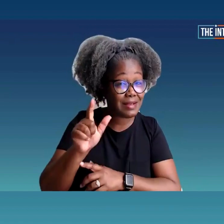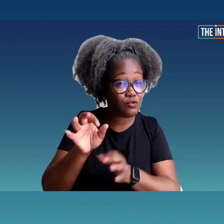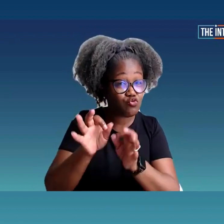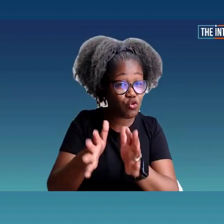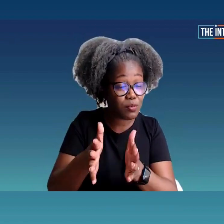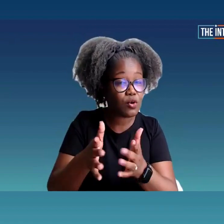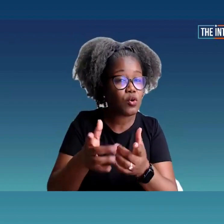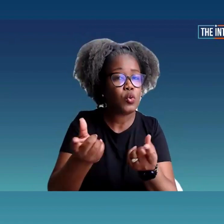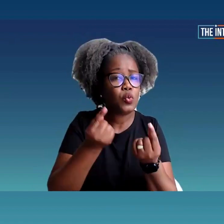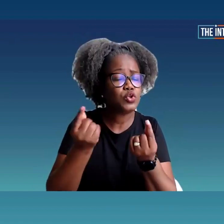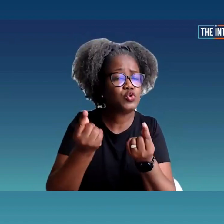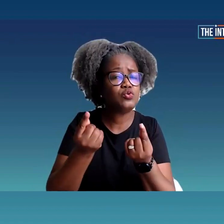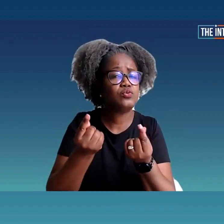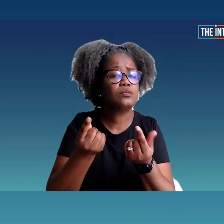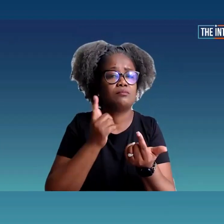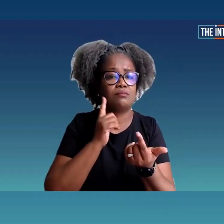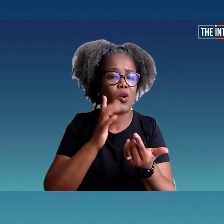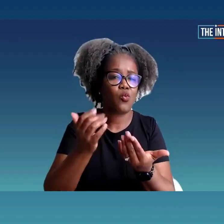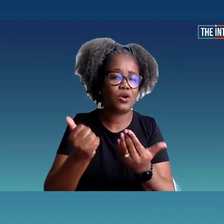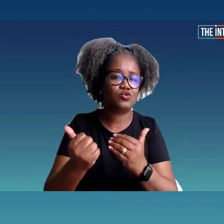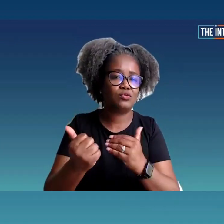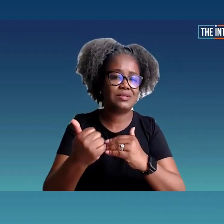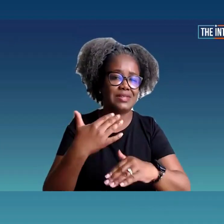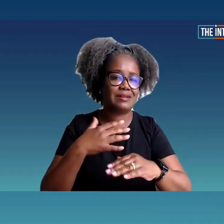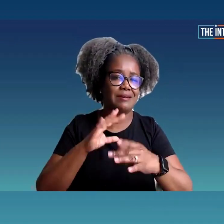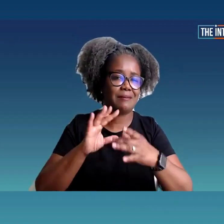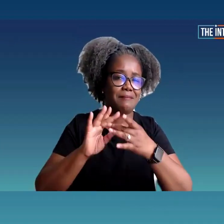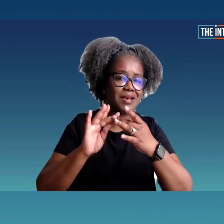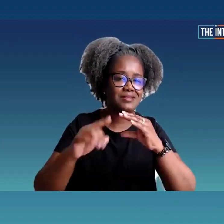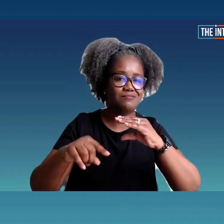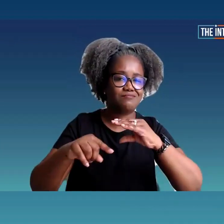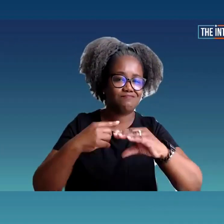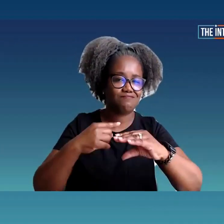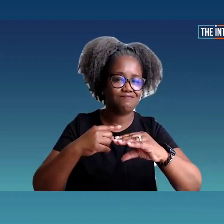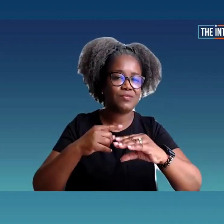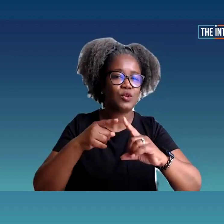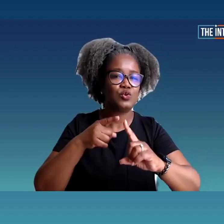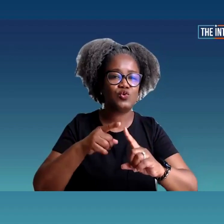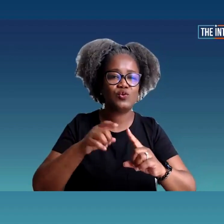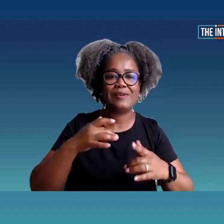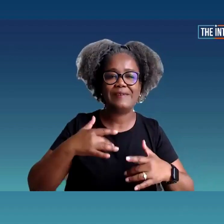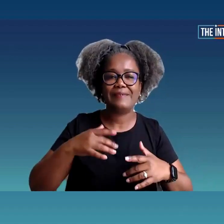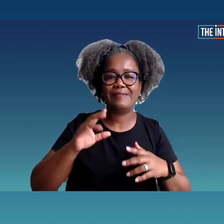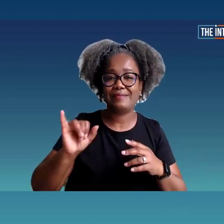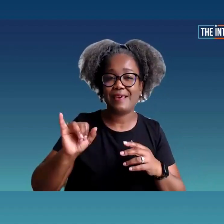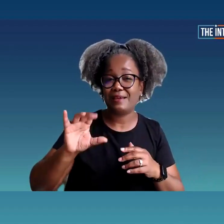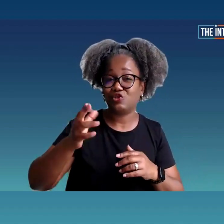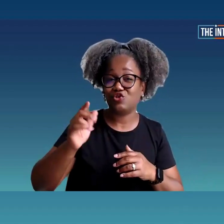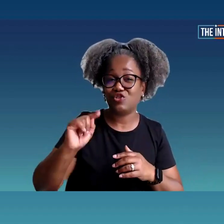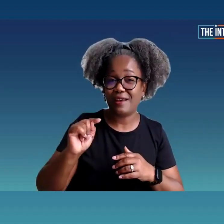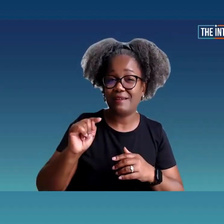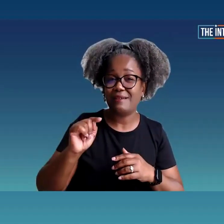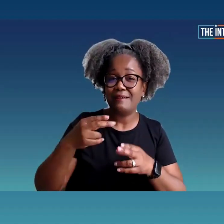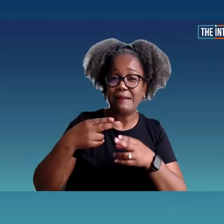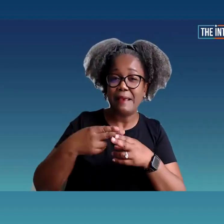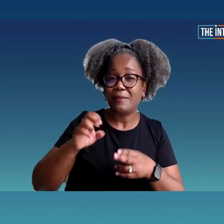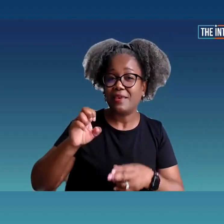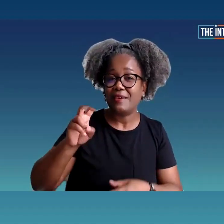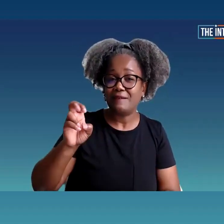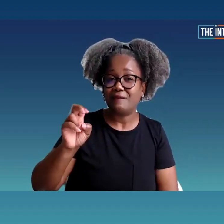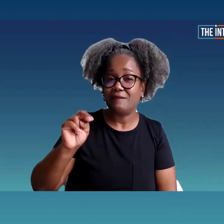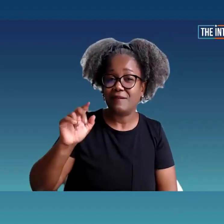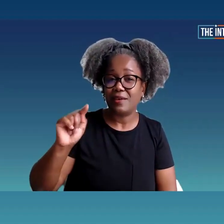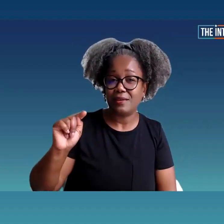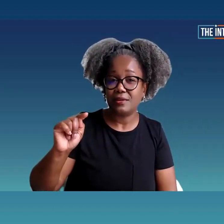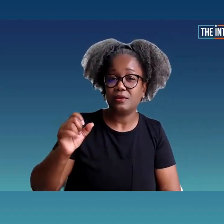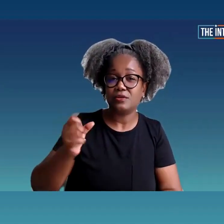that you send a private chat to event support so we can get you an ASL interpreter and make sure that you're in the room where you have the support that you